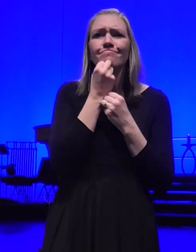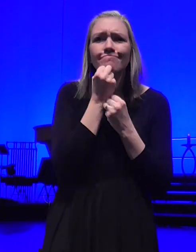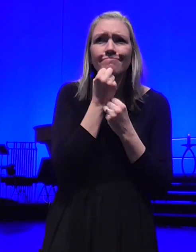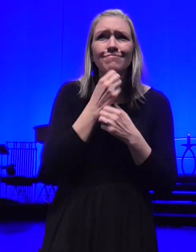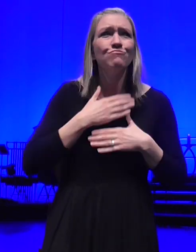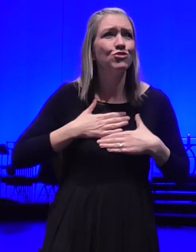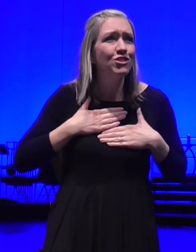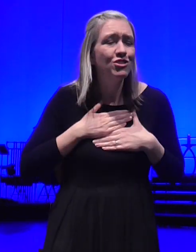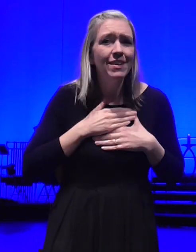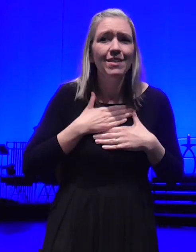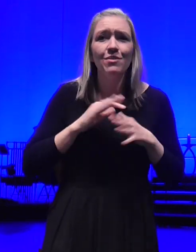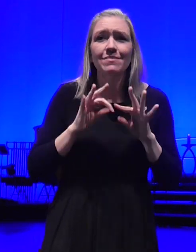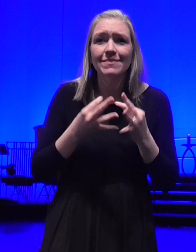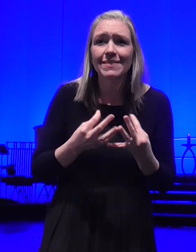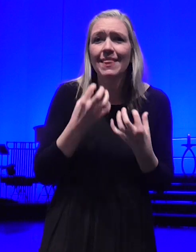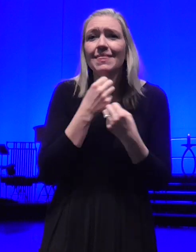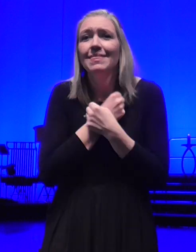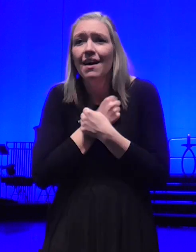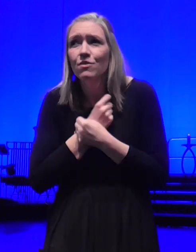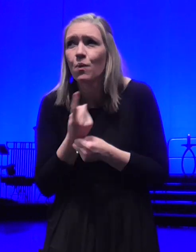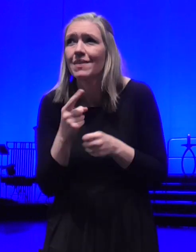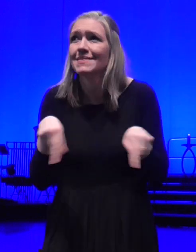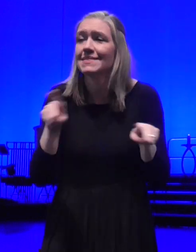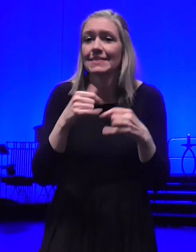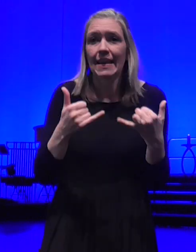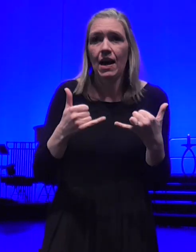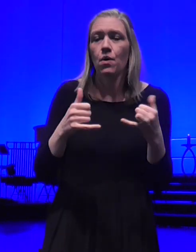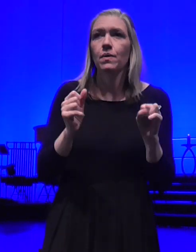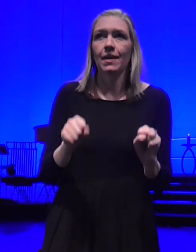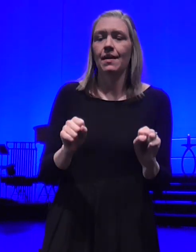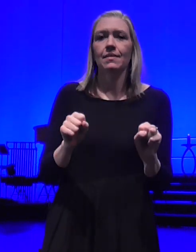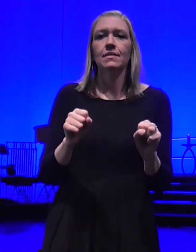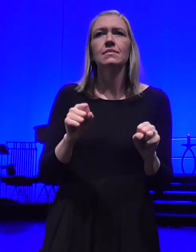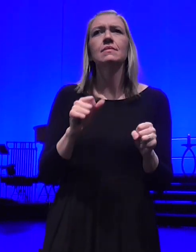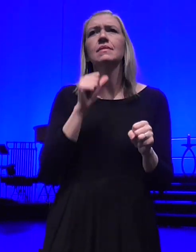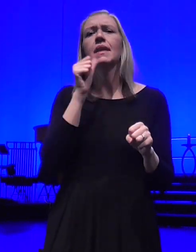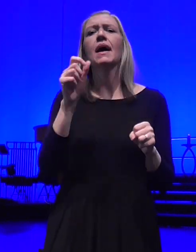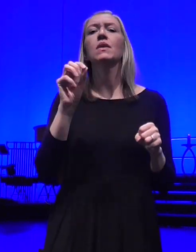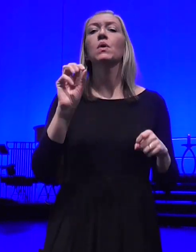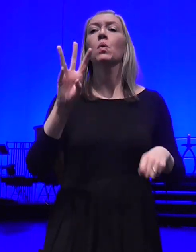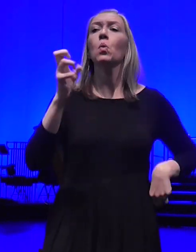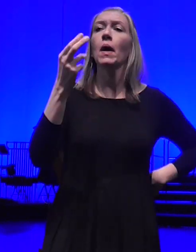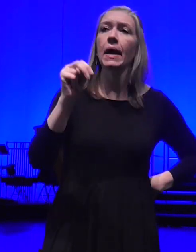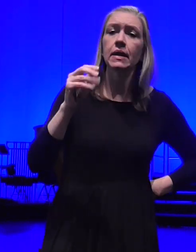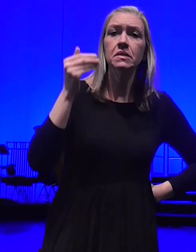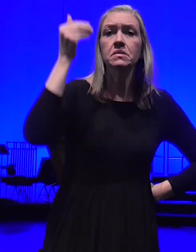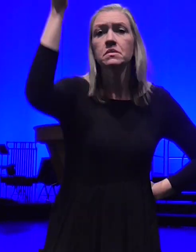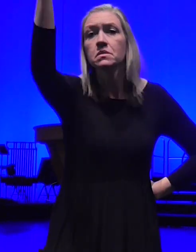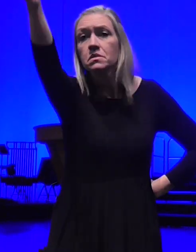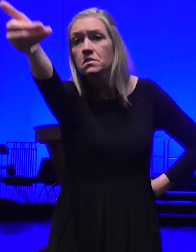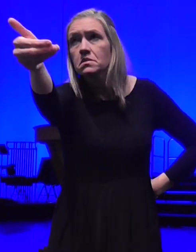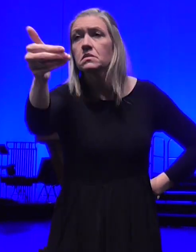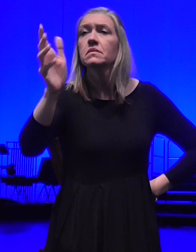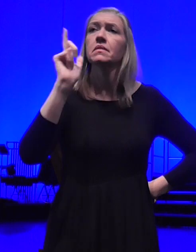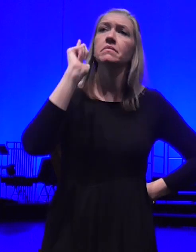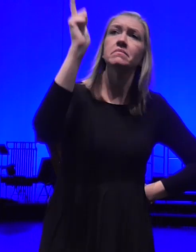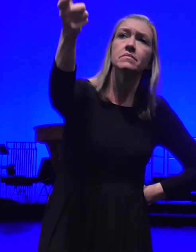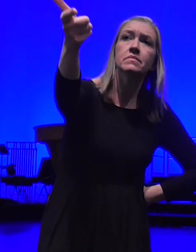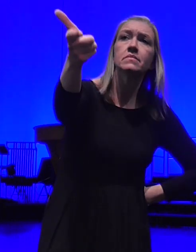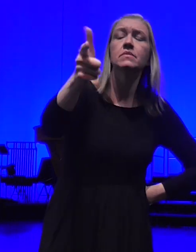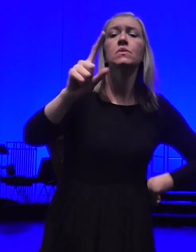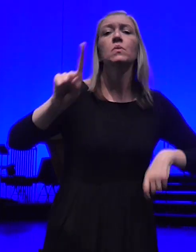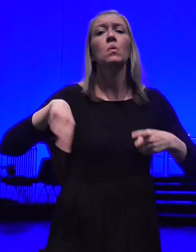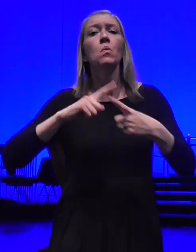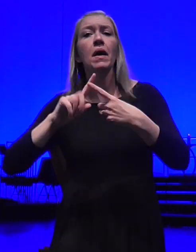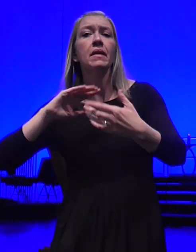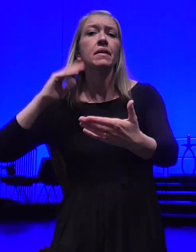We can appreciate them now. We don't have to say, well, when I achieve this or when I get there. But you